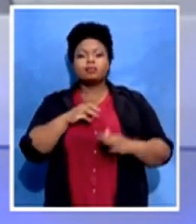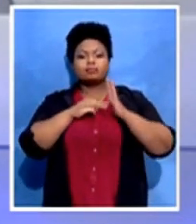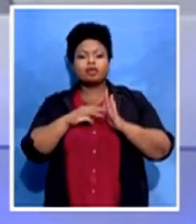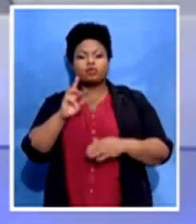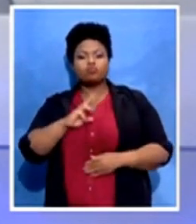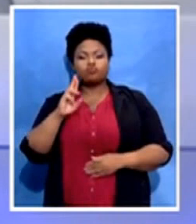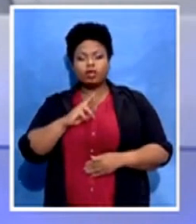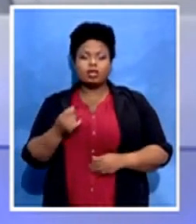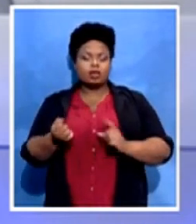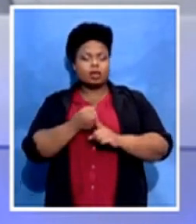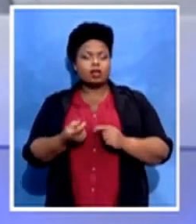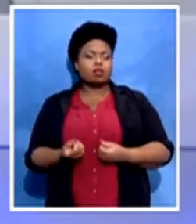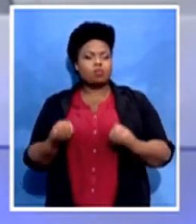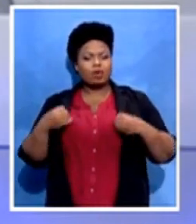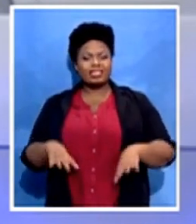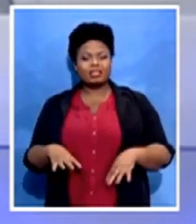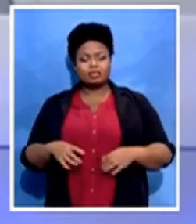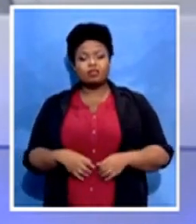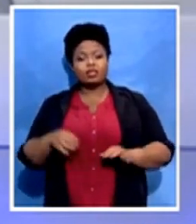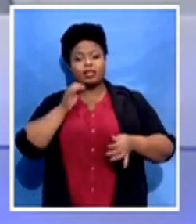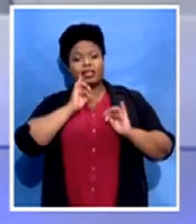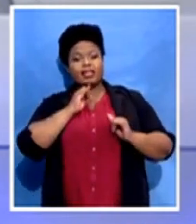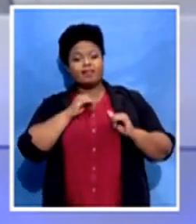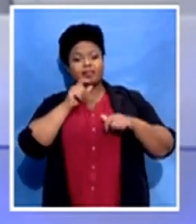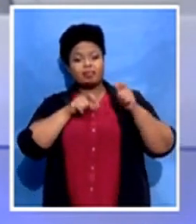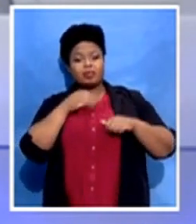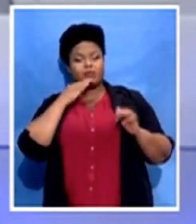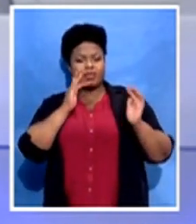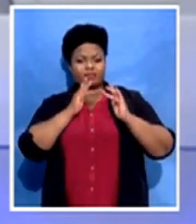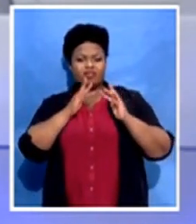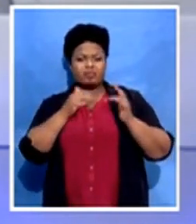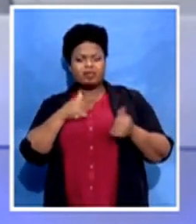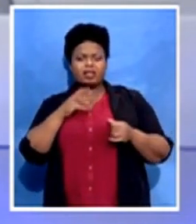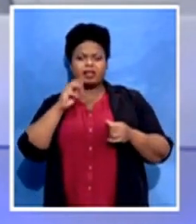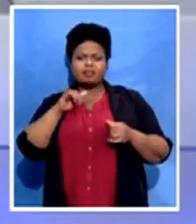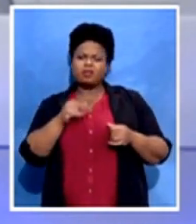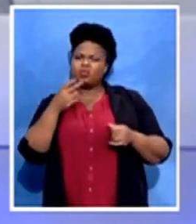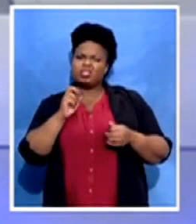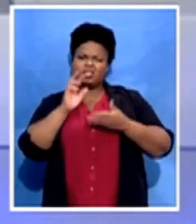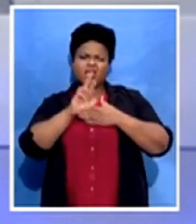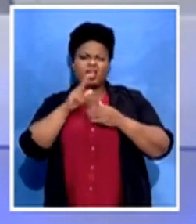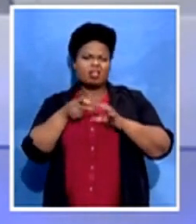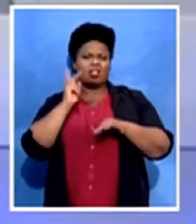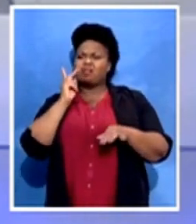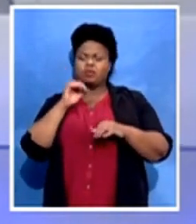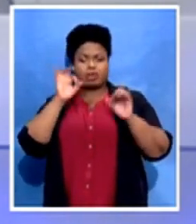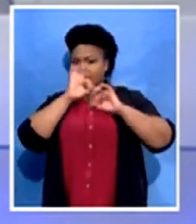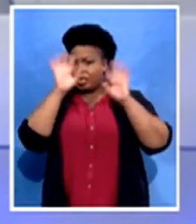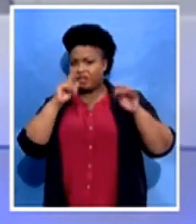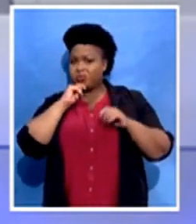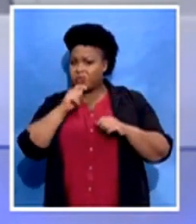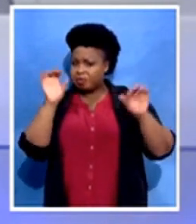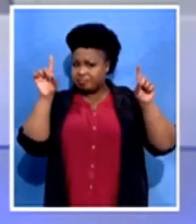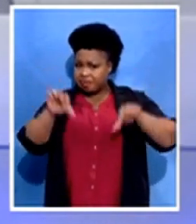11 people linked to this matter was withdrawn in May 2019. It is not clear if the same people will be back in court or if there are